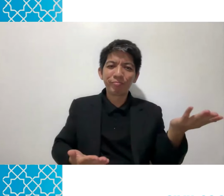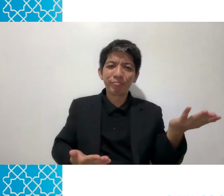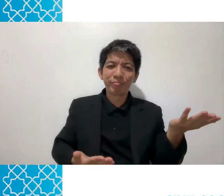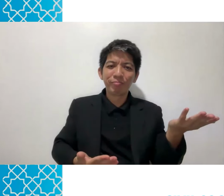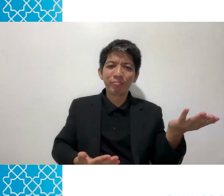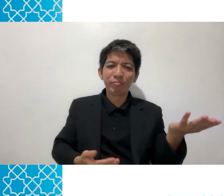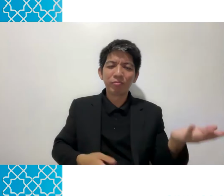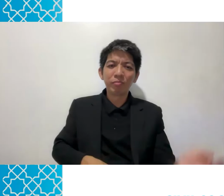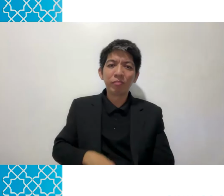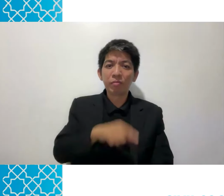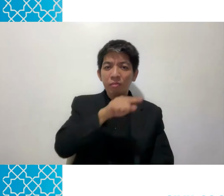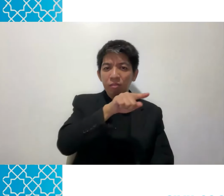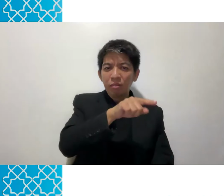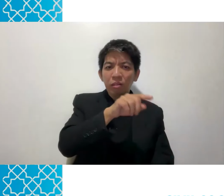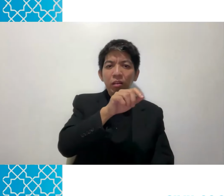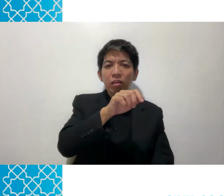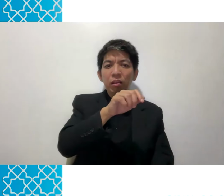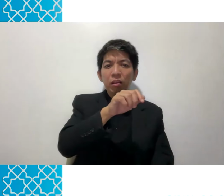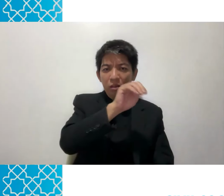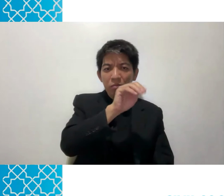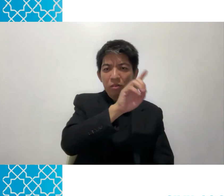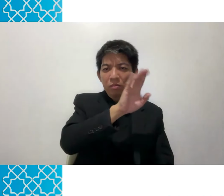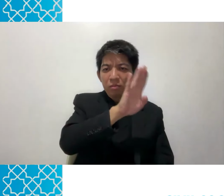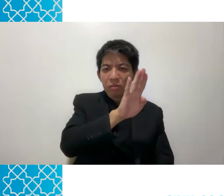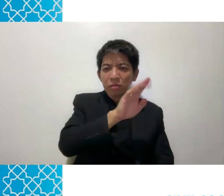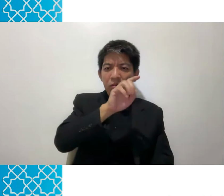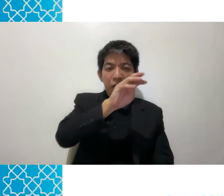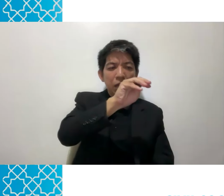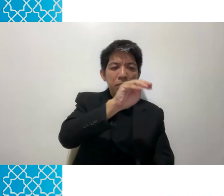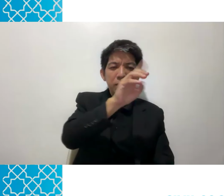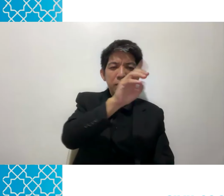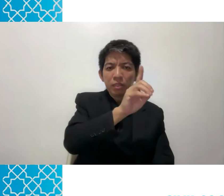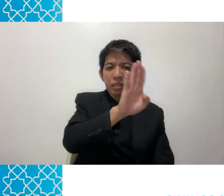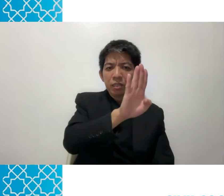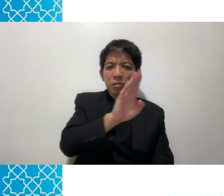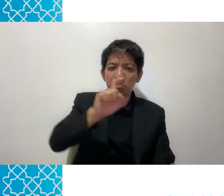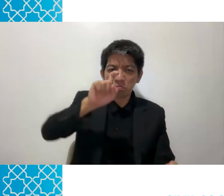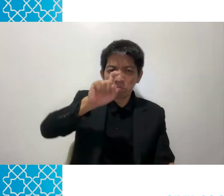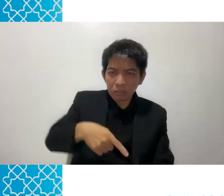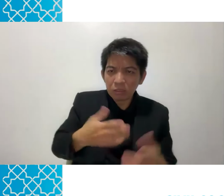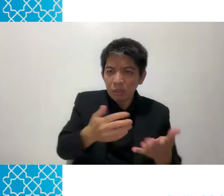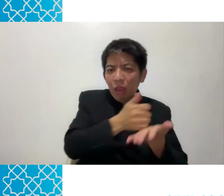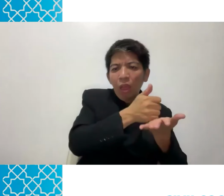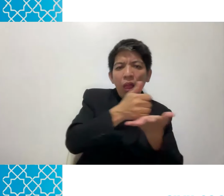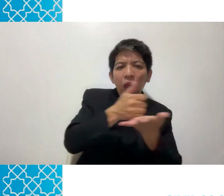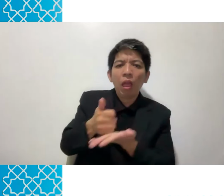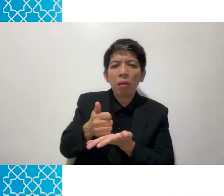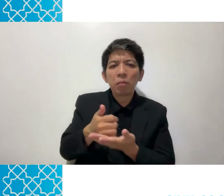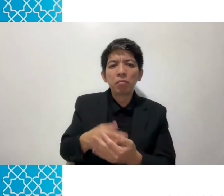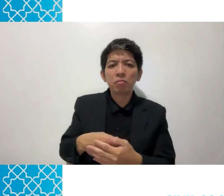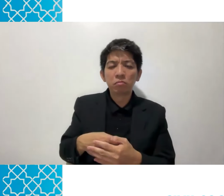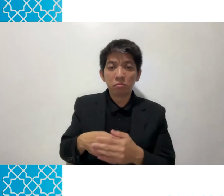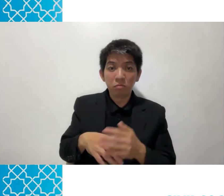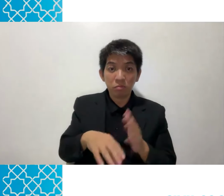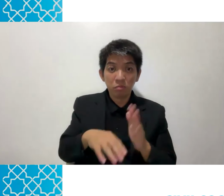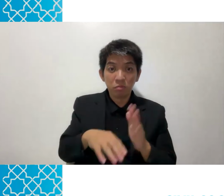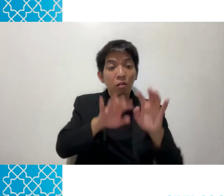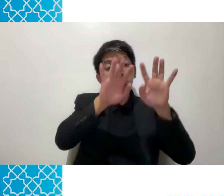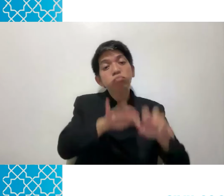actually, we don't need to invent our own requirements, but just ask our counterparts to implement what they have